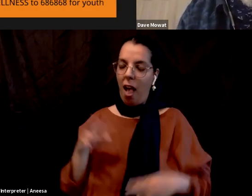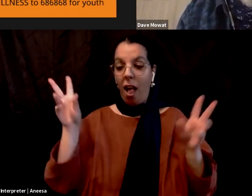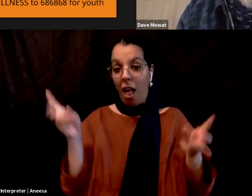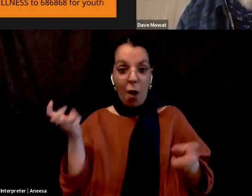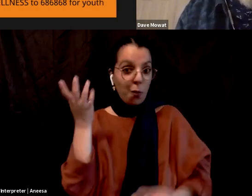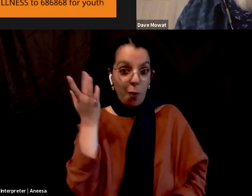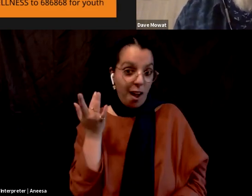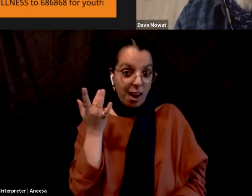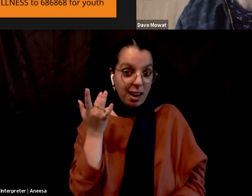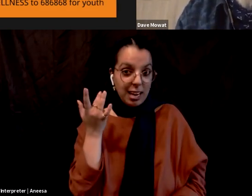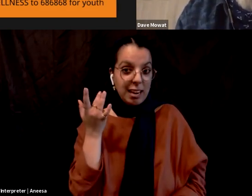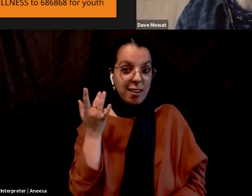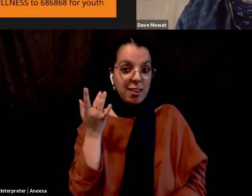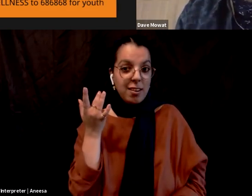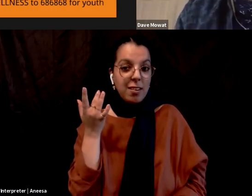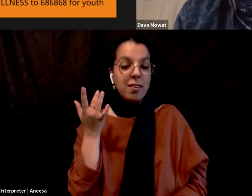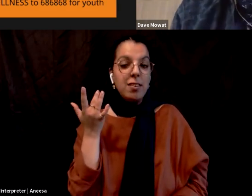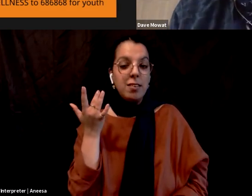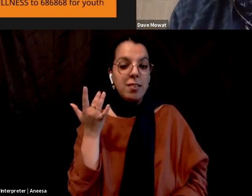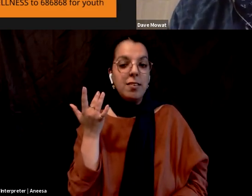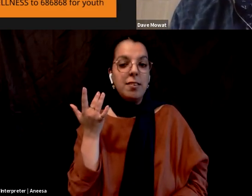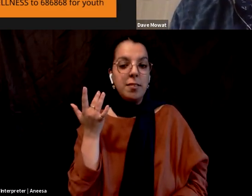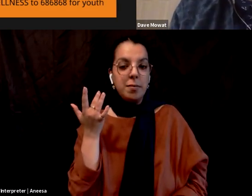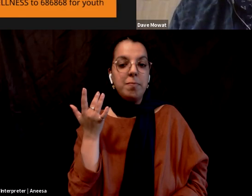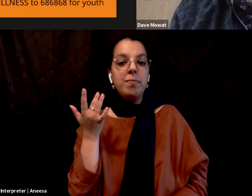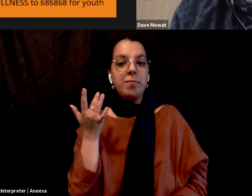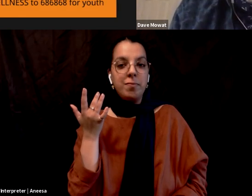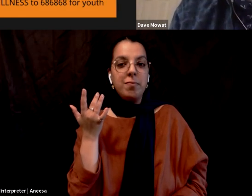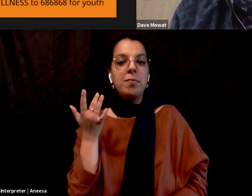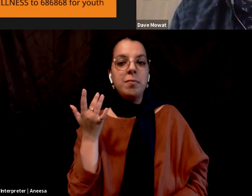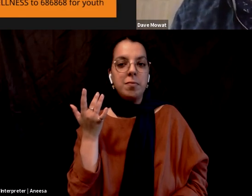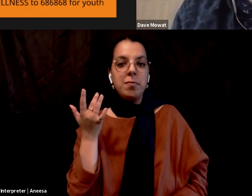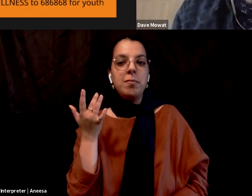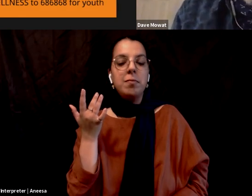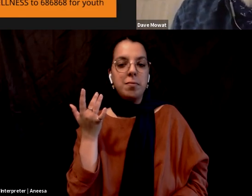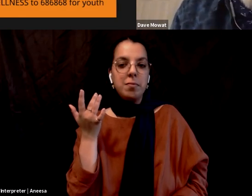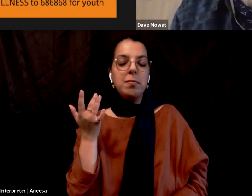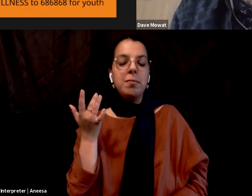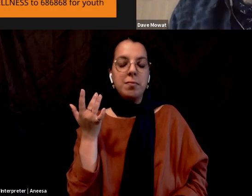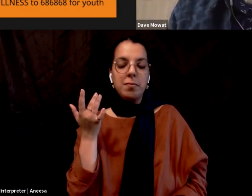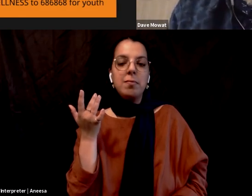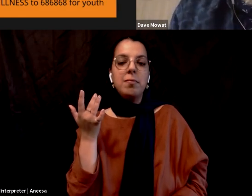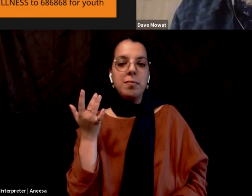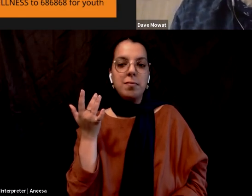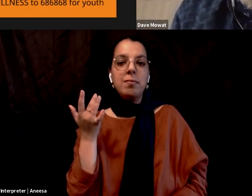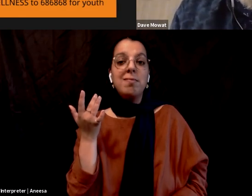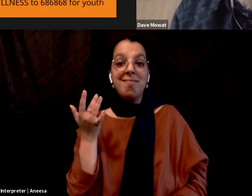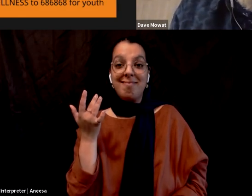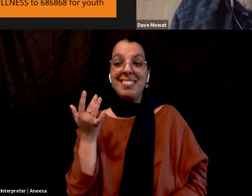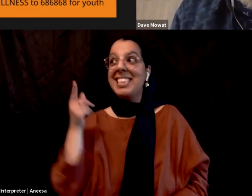what better way to acquire or to gain authority over people than to make them poor?